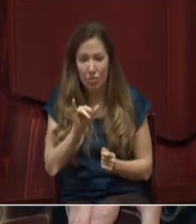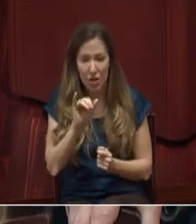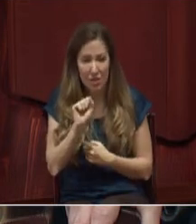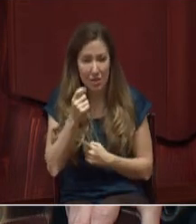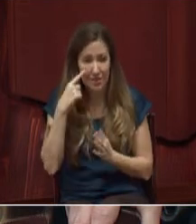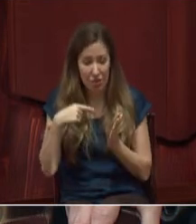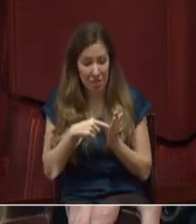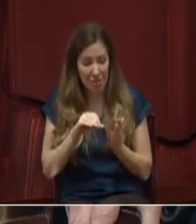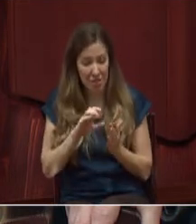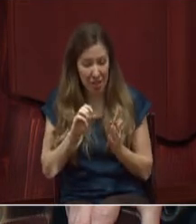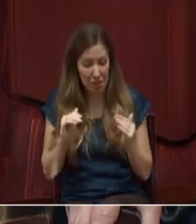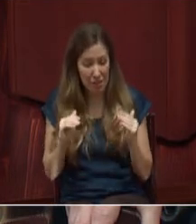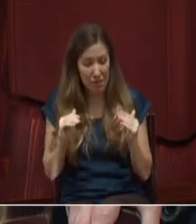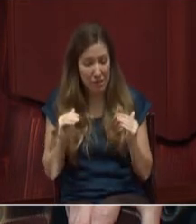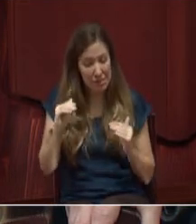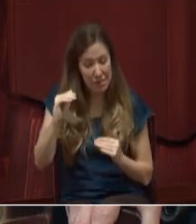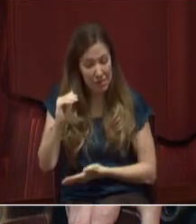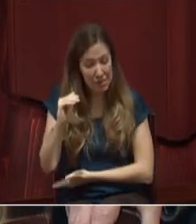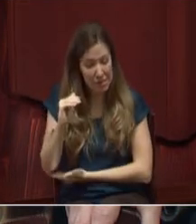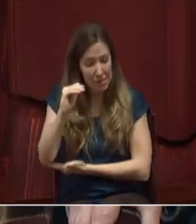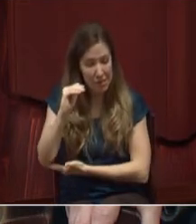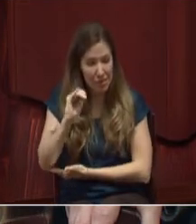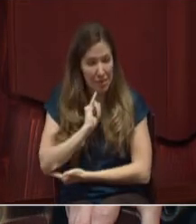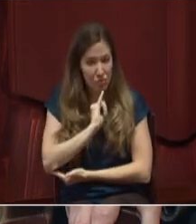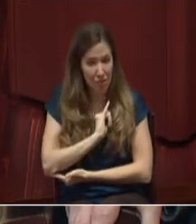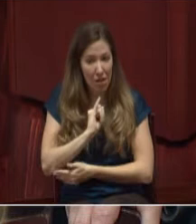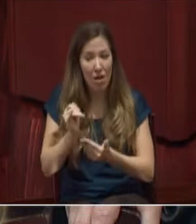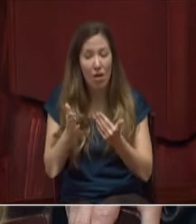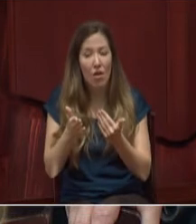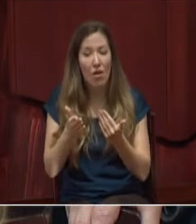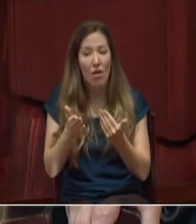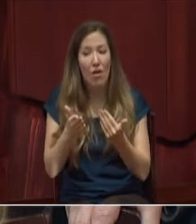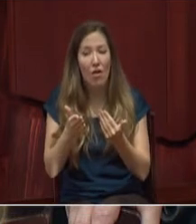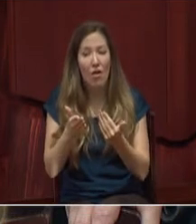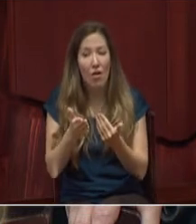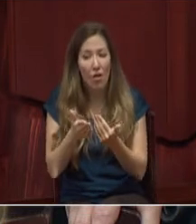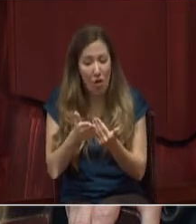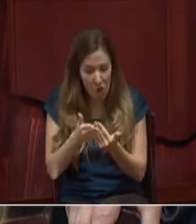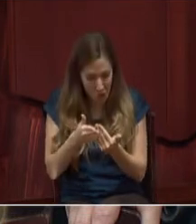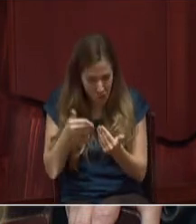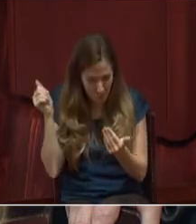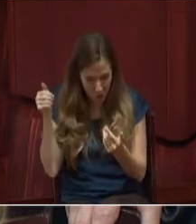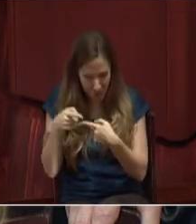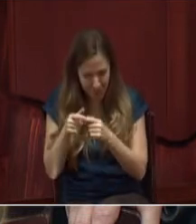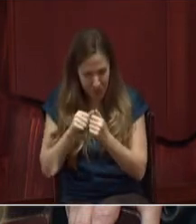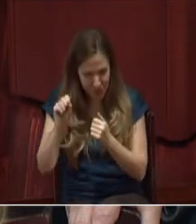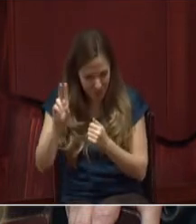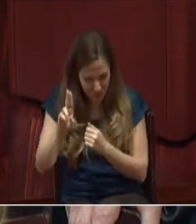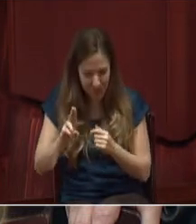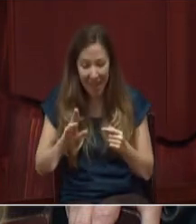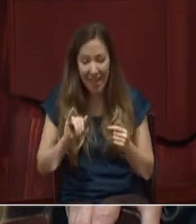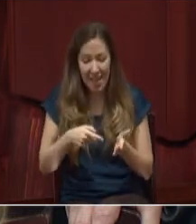a tipping of the balance in favor of Israel, which almost brought in the Soviet Union's airborne divisions, required the